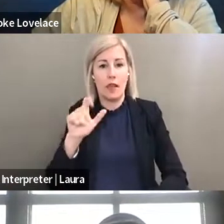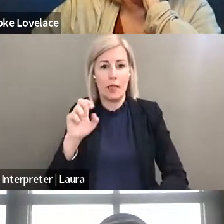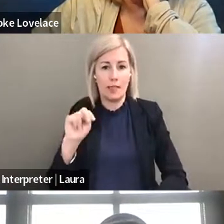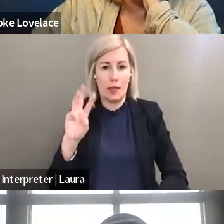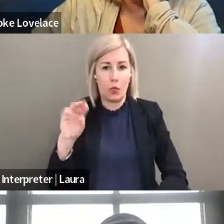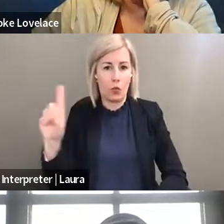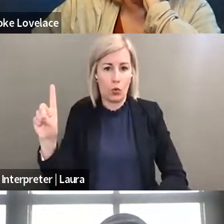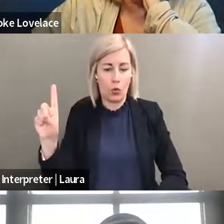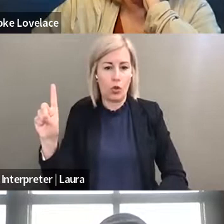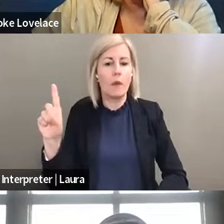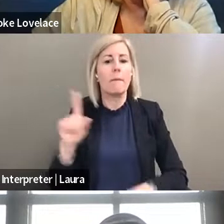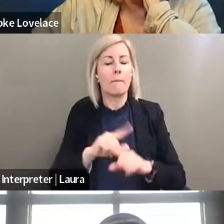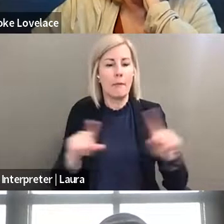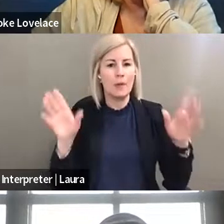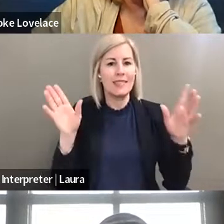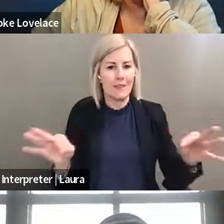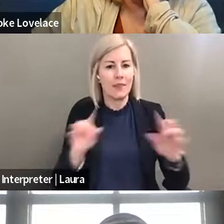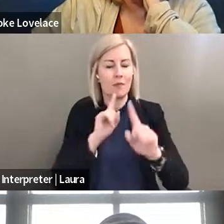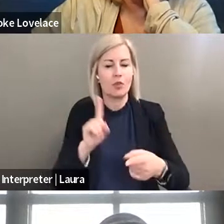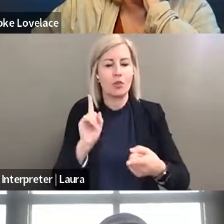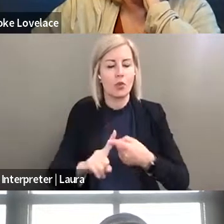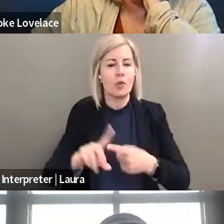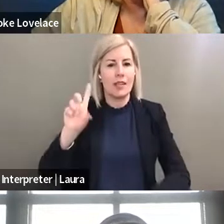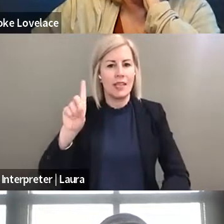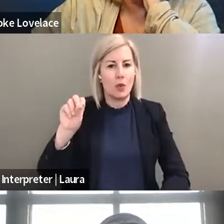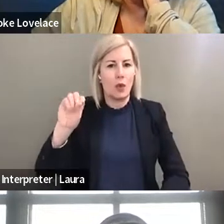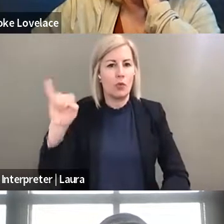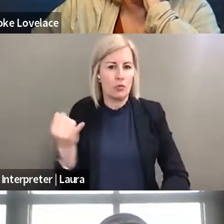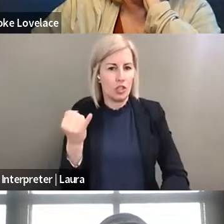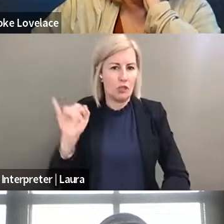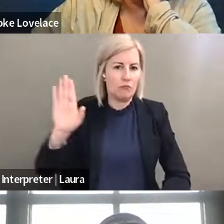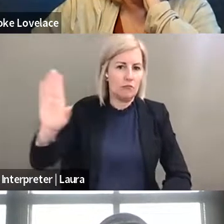was definitely in response to the Department of Justice